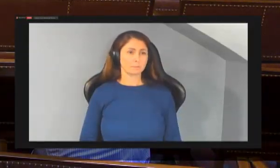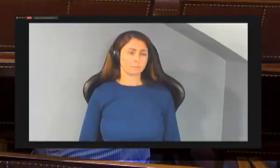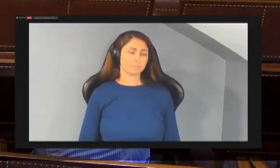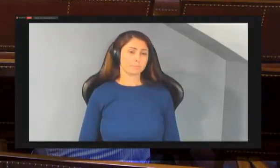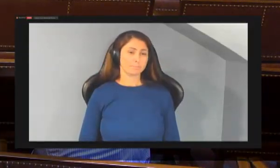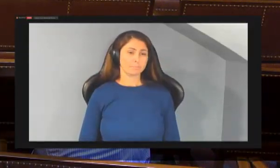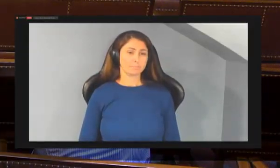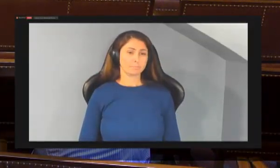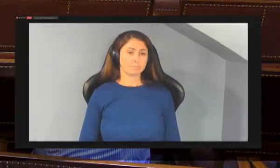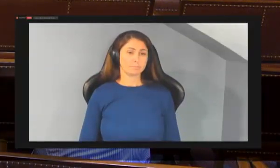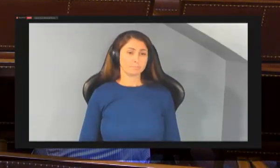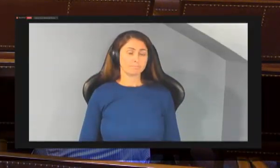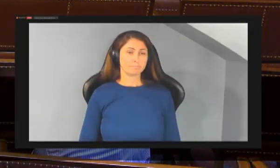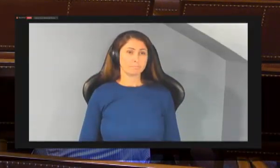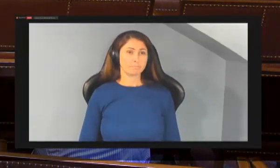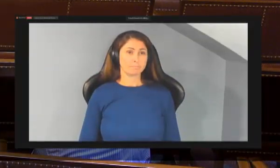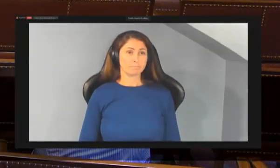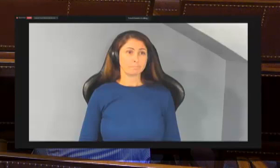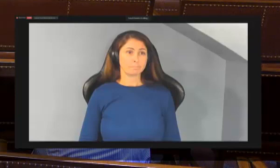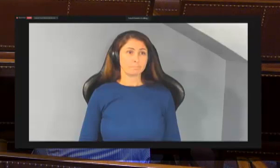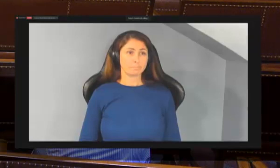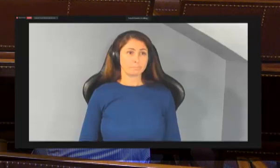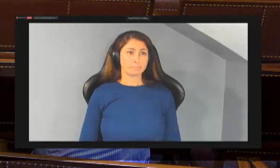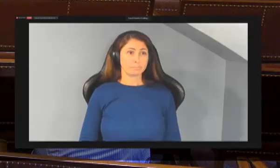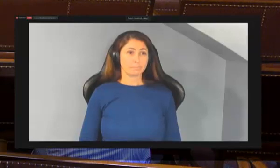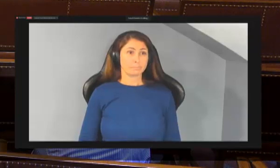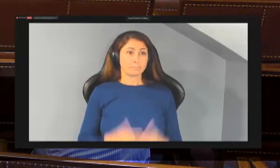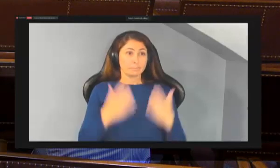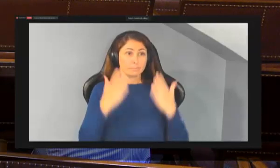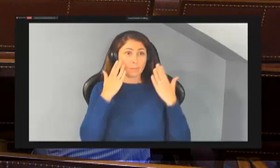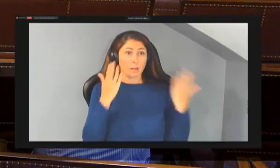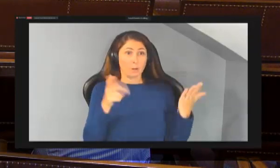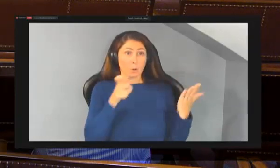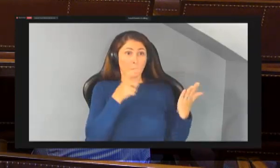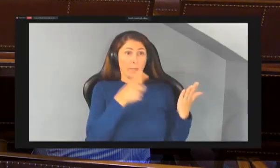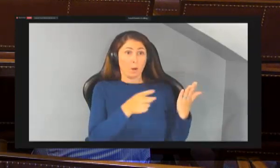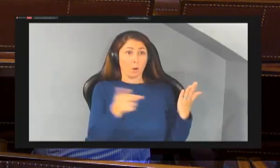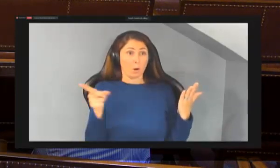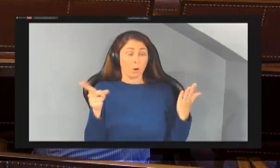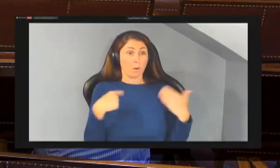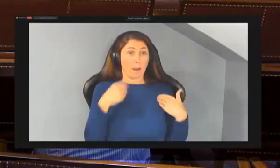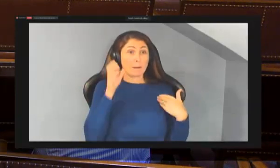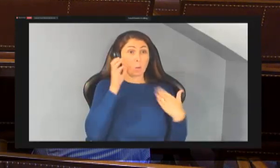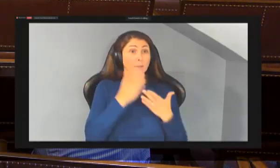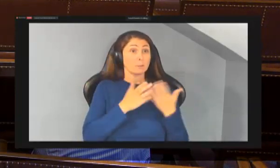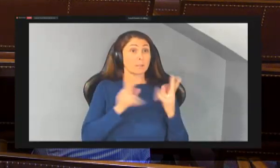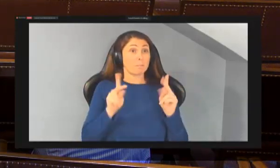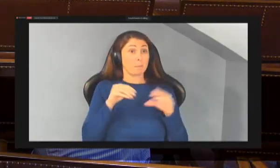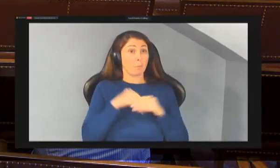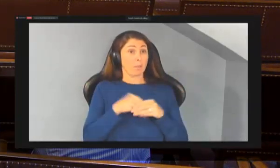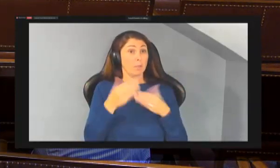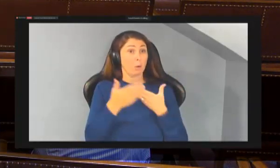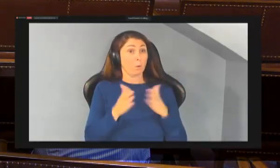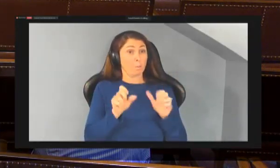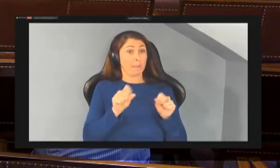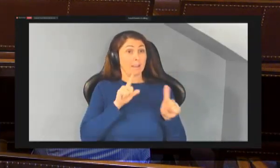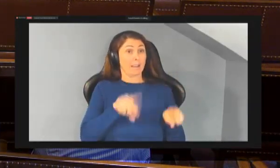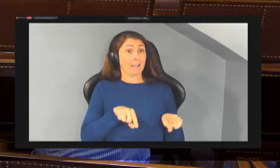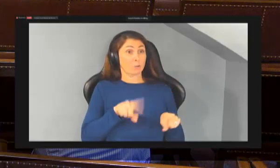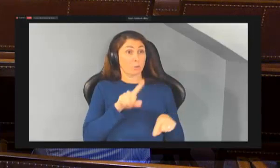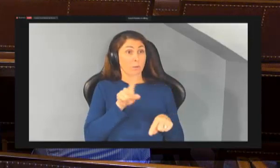address that question. Okay. I don't know who they are, though. So I'm hearing that there are some people in the room that could answer those questions.